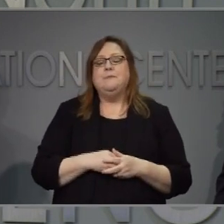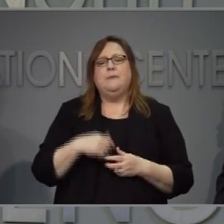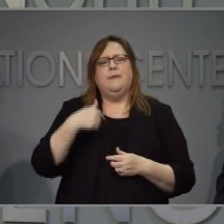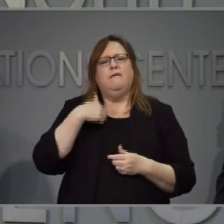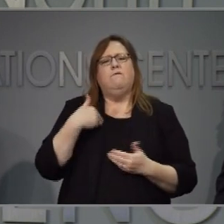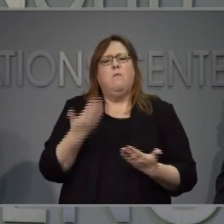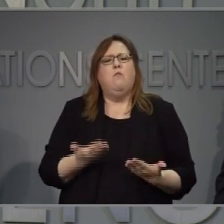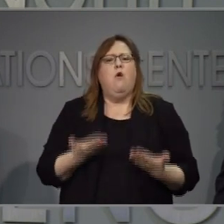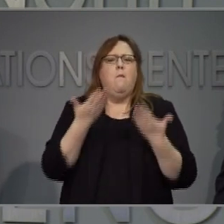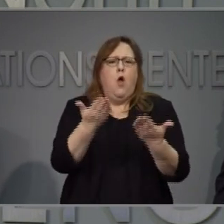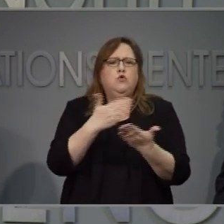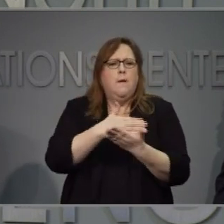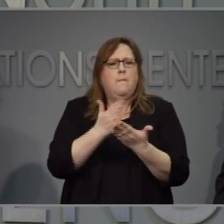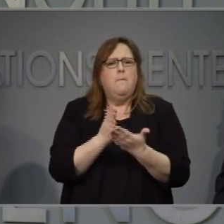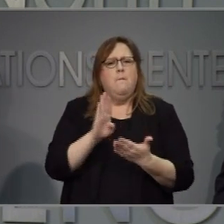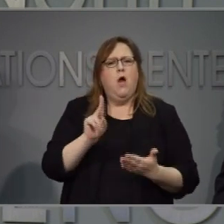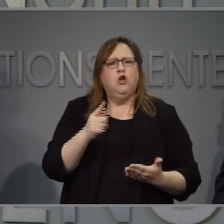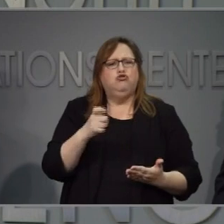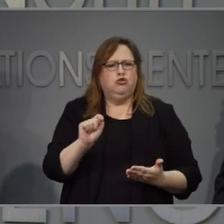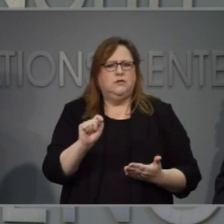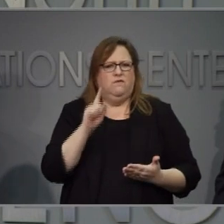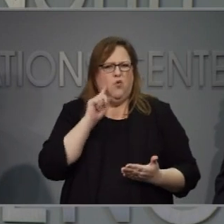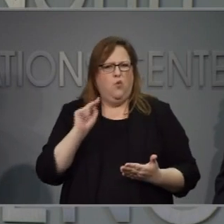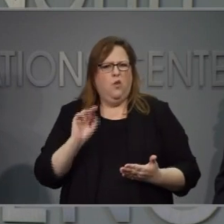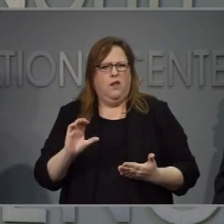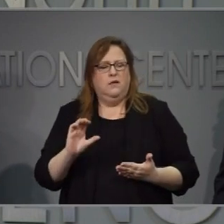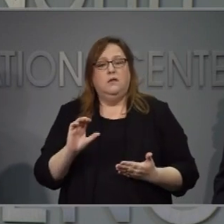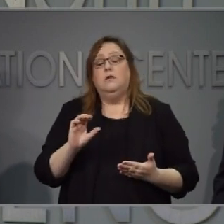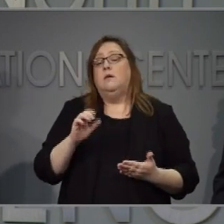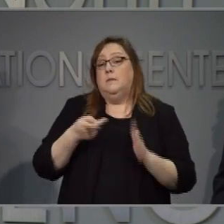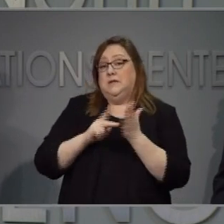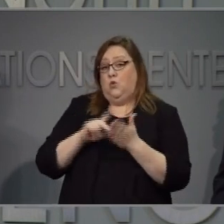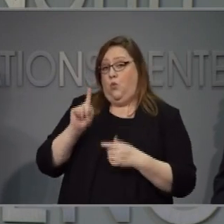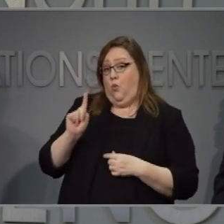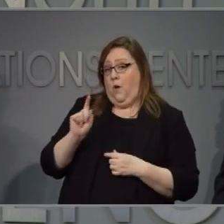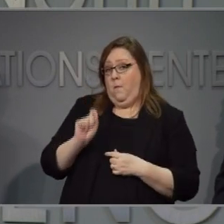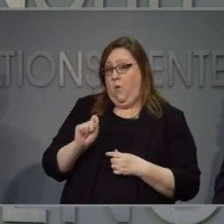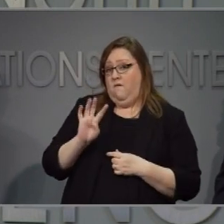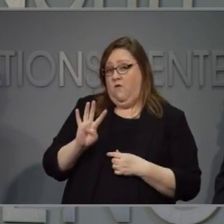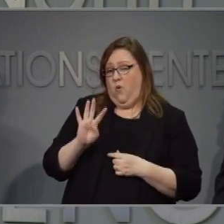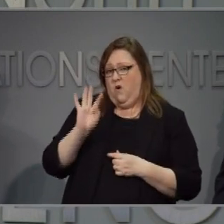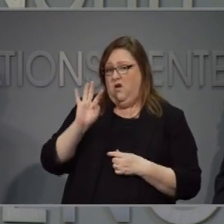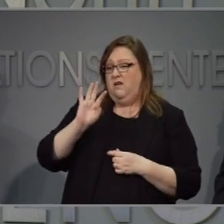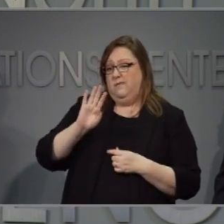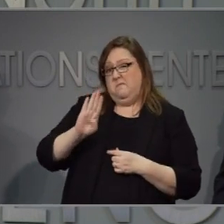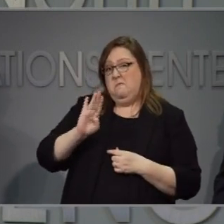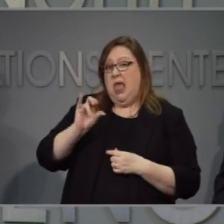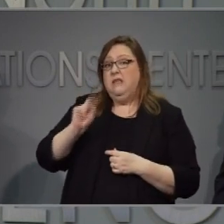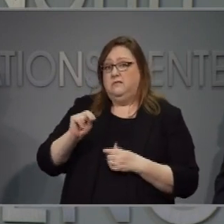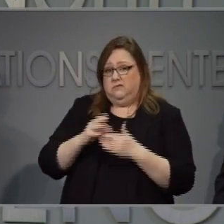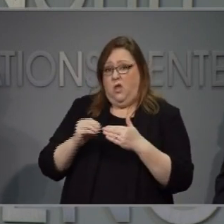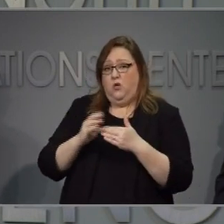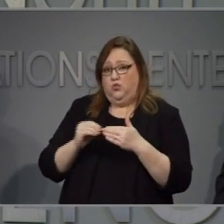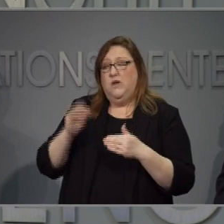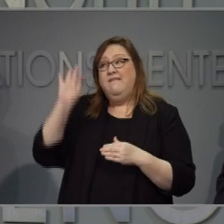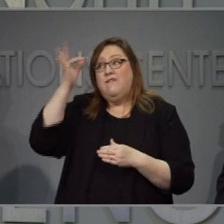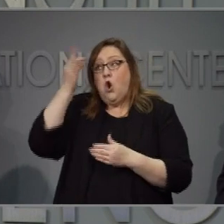for our state that directs $1.4 billion in federal money from the CARES